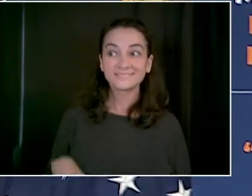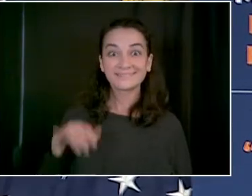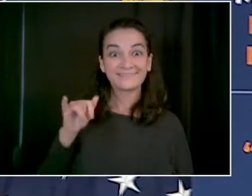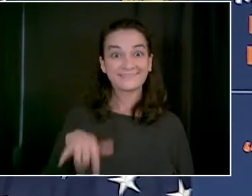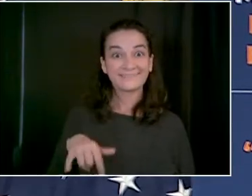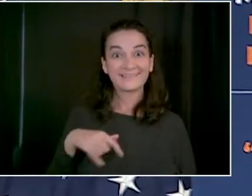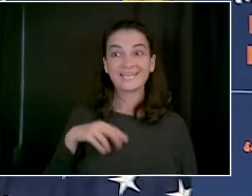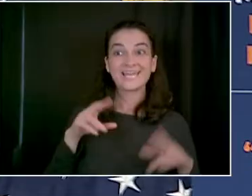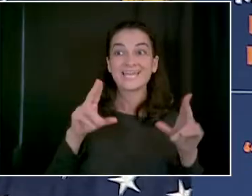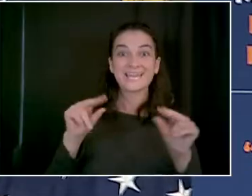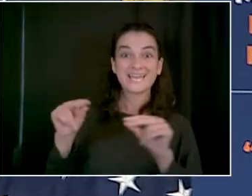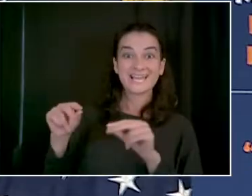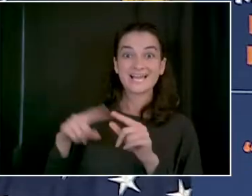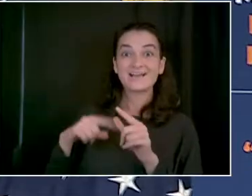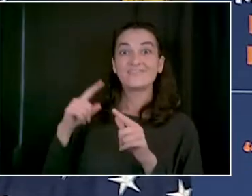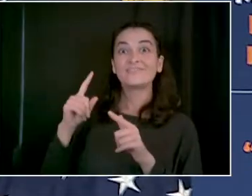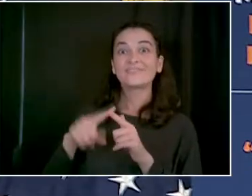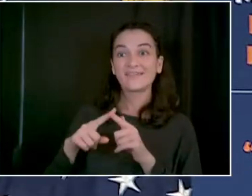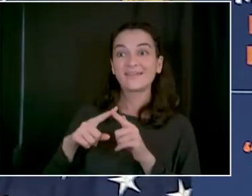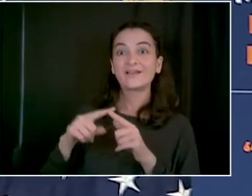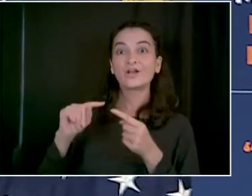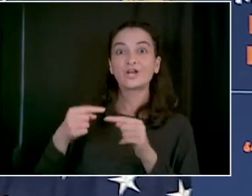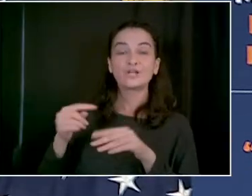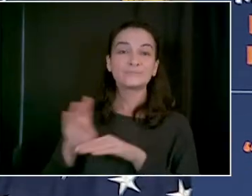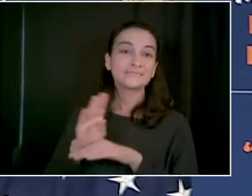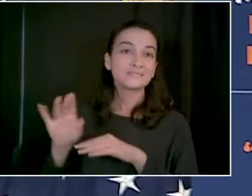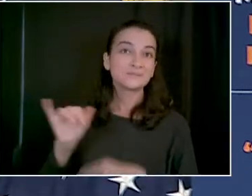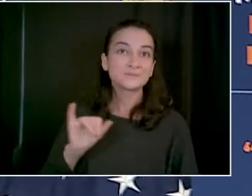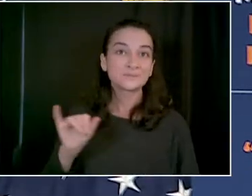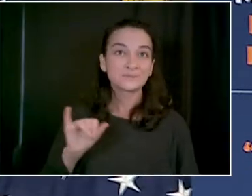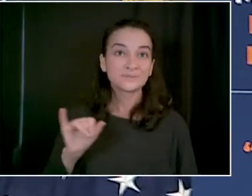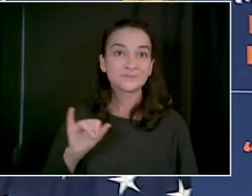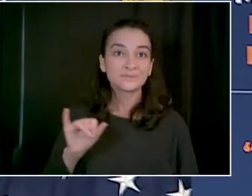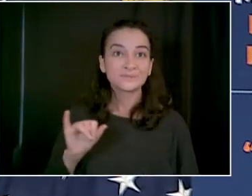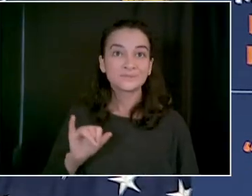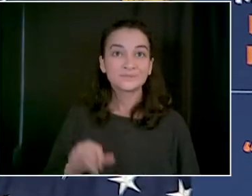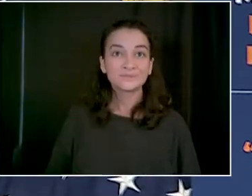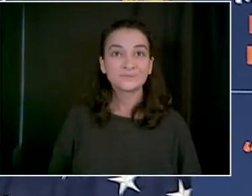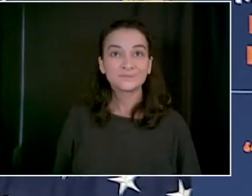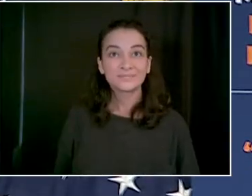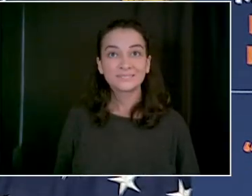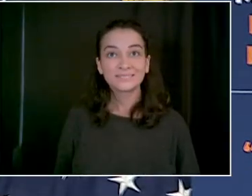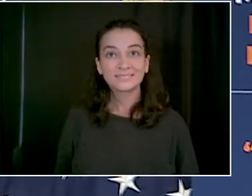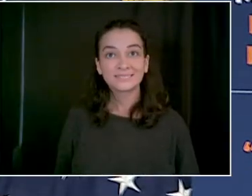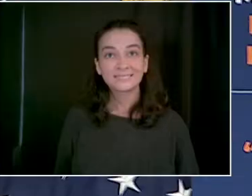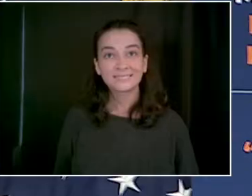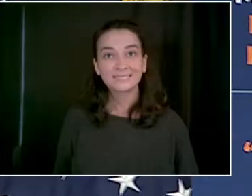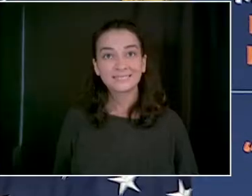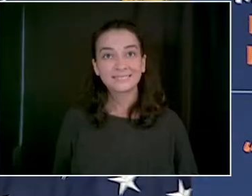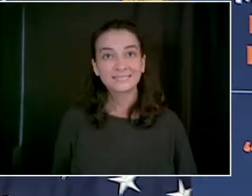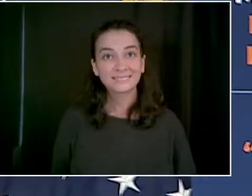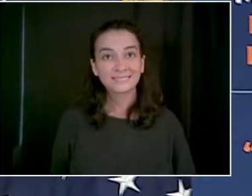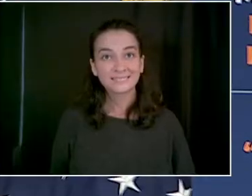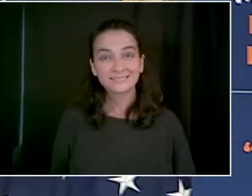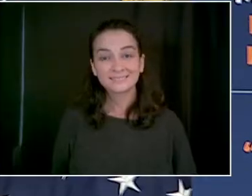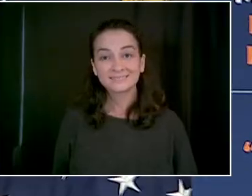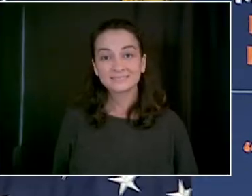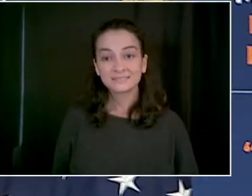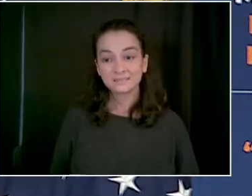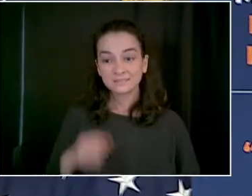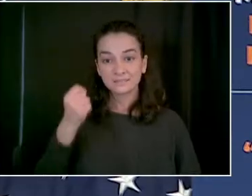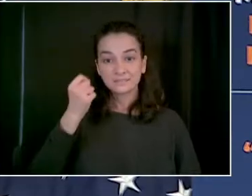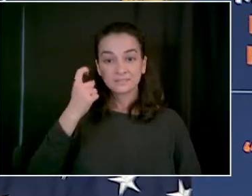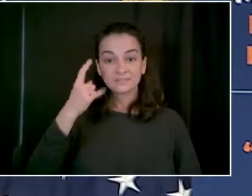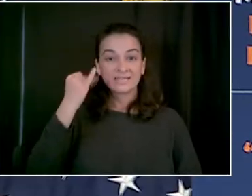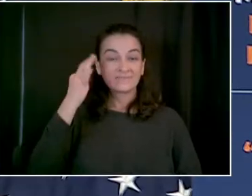are paying employees, you are paying for the prices. Someone's in front of your shop selling the same thing you have inside your